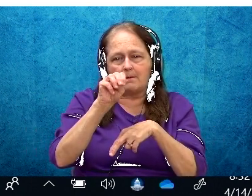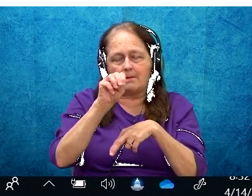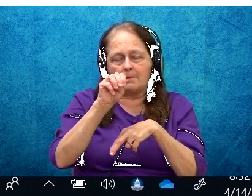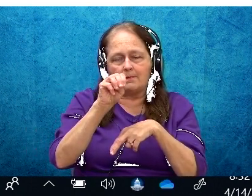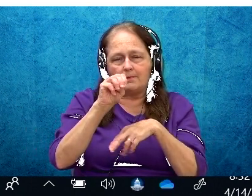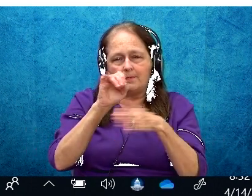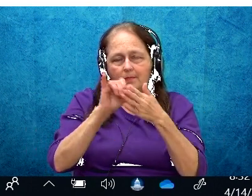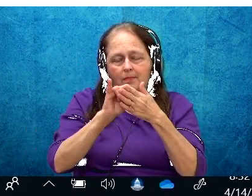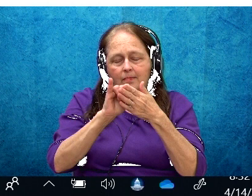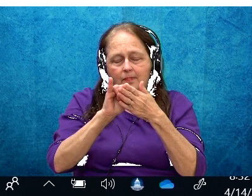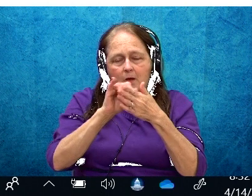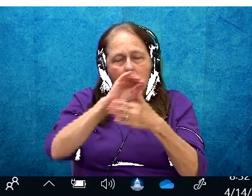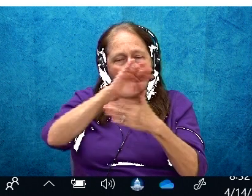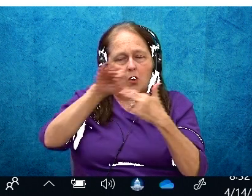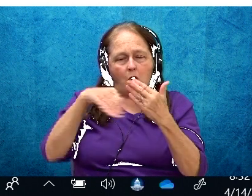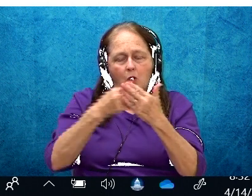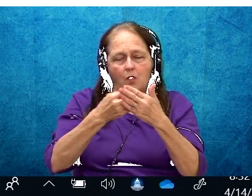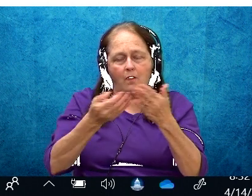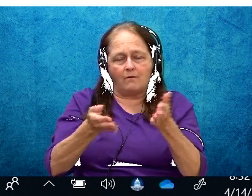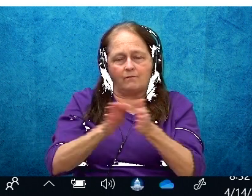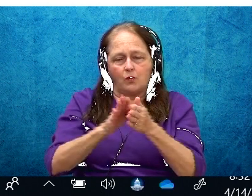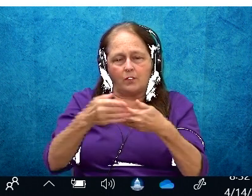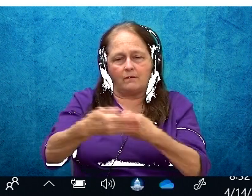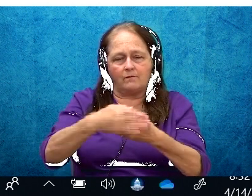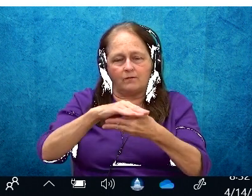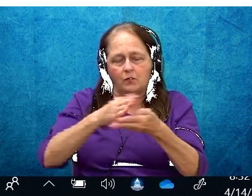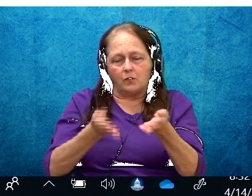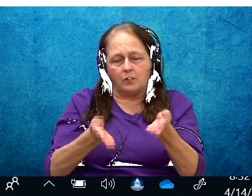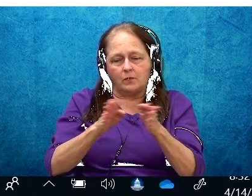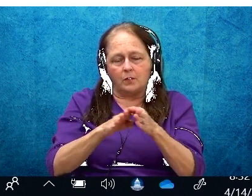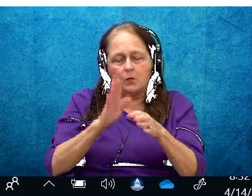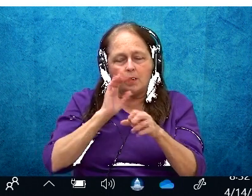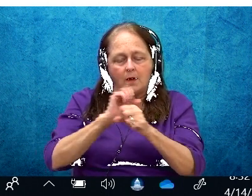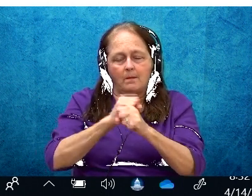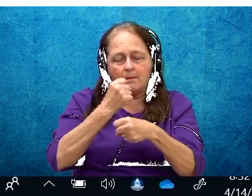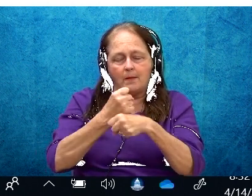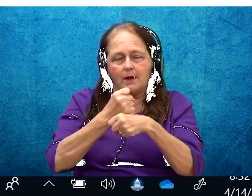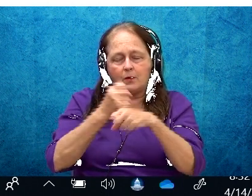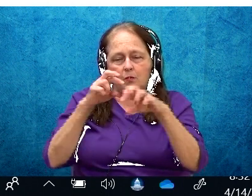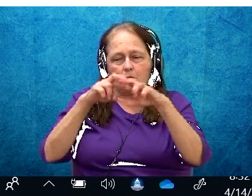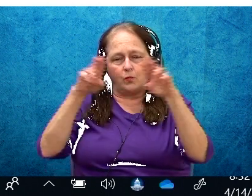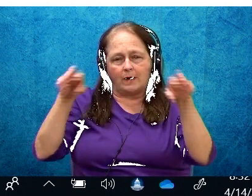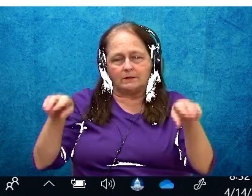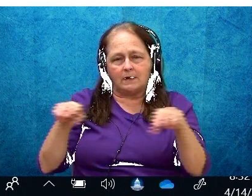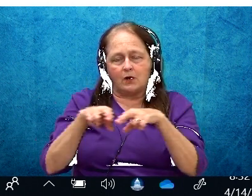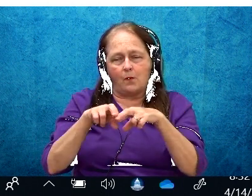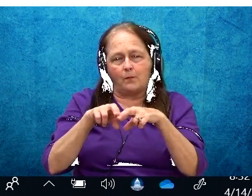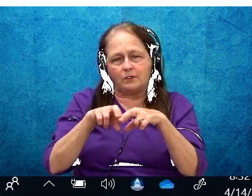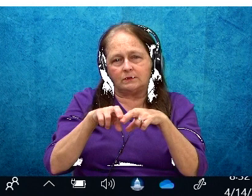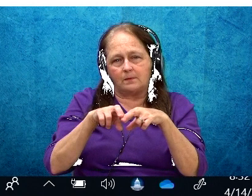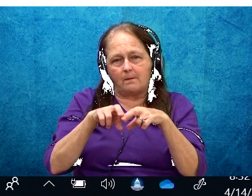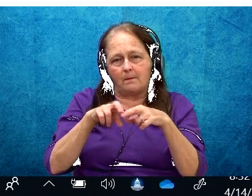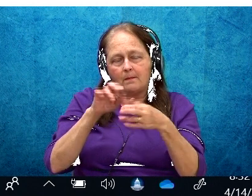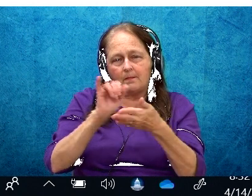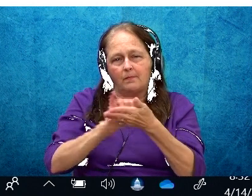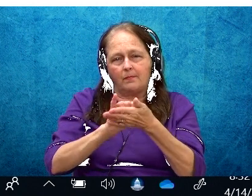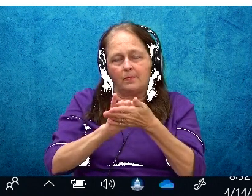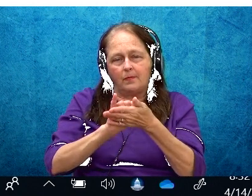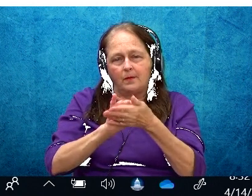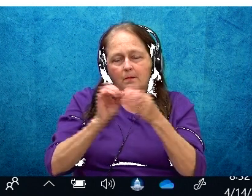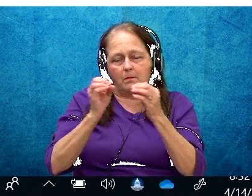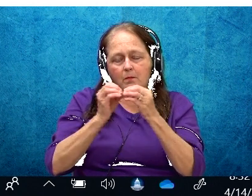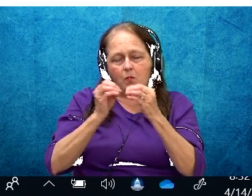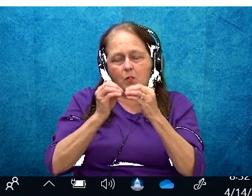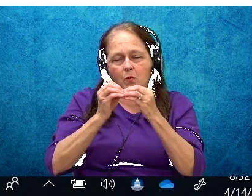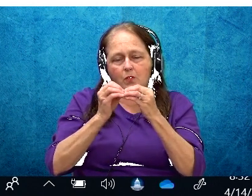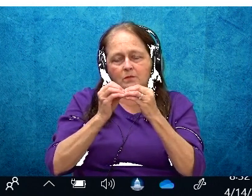all of these pieces, fold them all together, and it will make the rectangular prism. And we're going to look at this more in